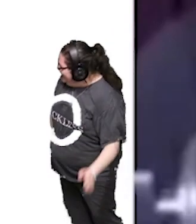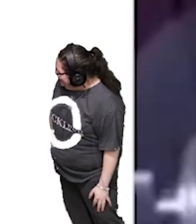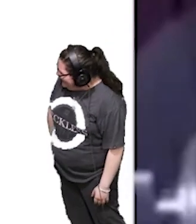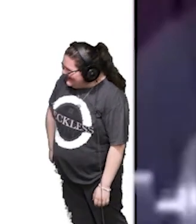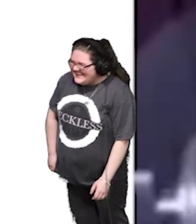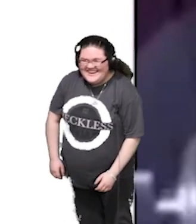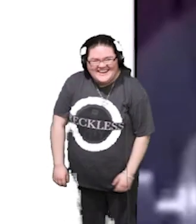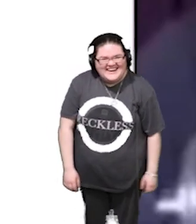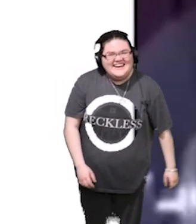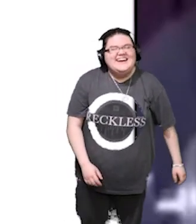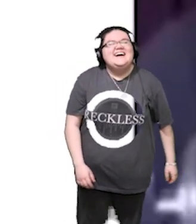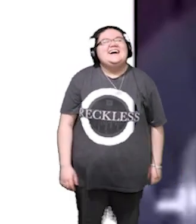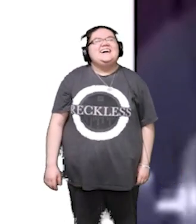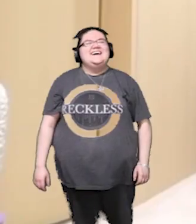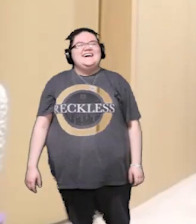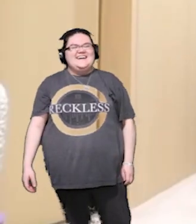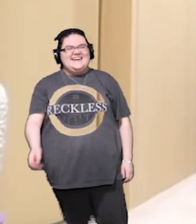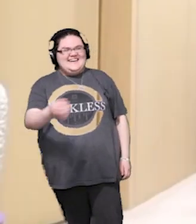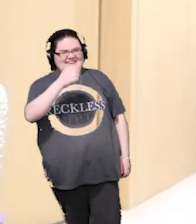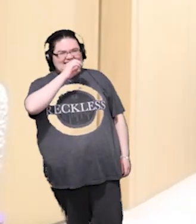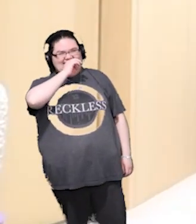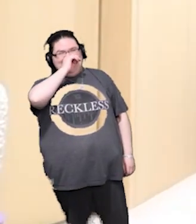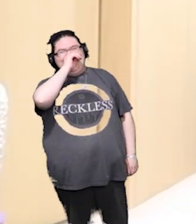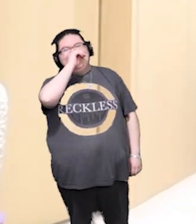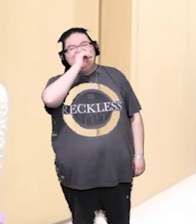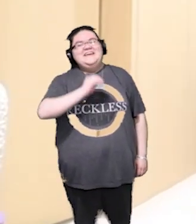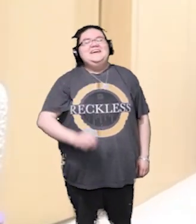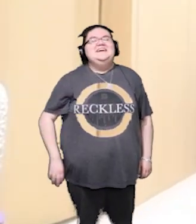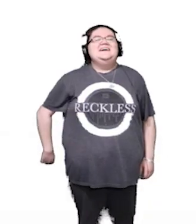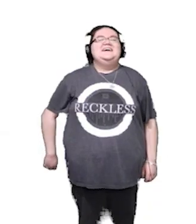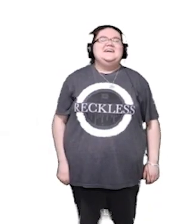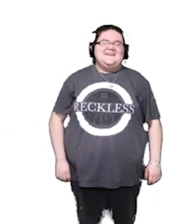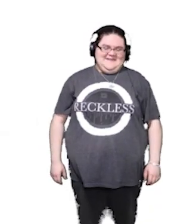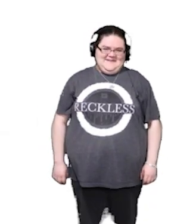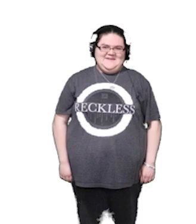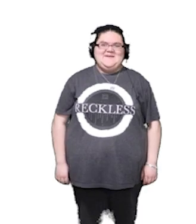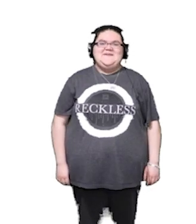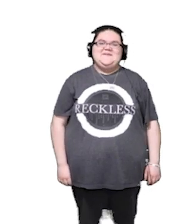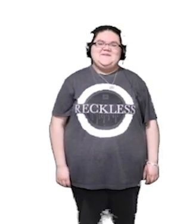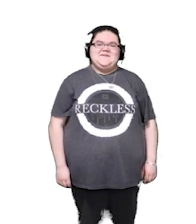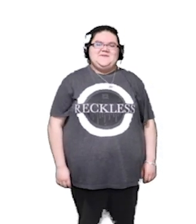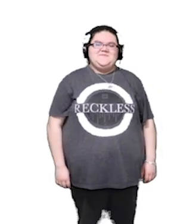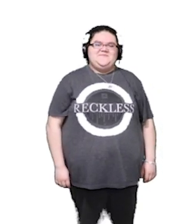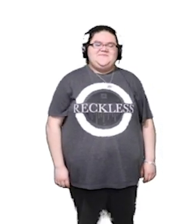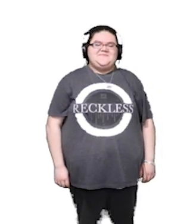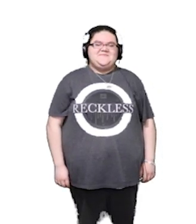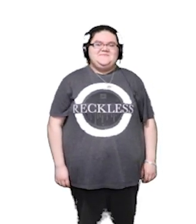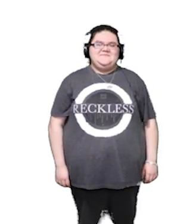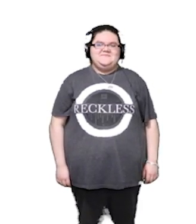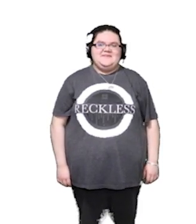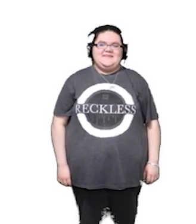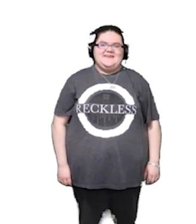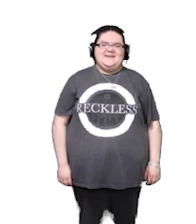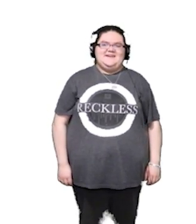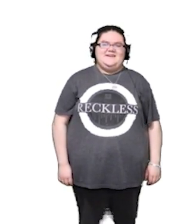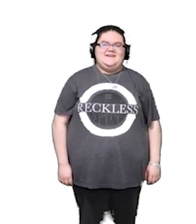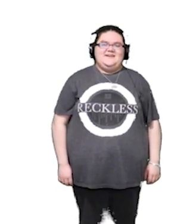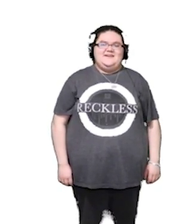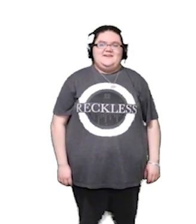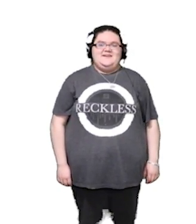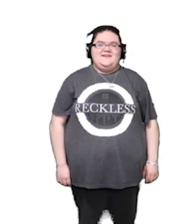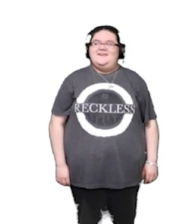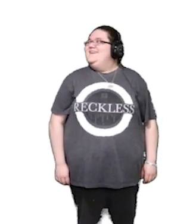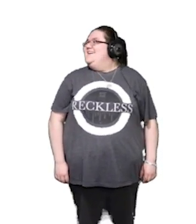serious as well. Oh my God. Oh my God. They're trying to stop. Cool down the earth. Oh my God.